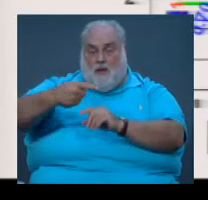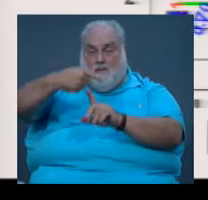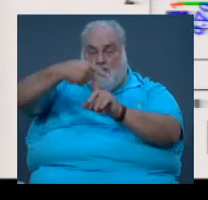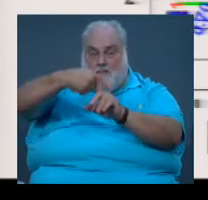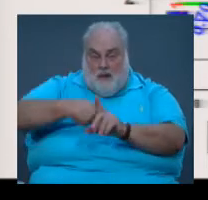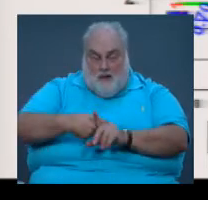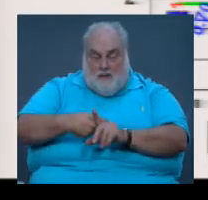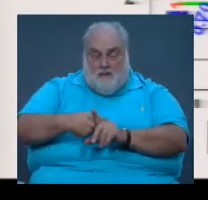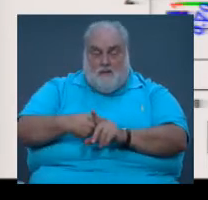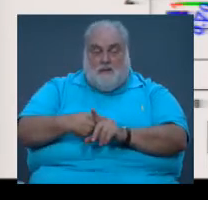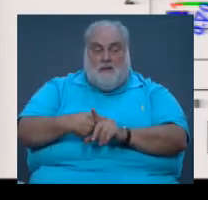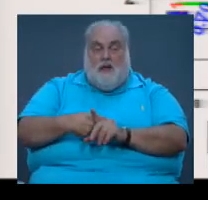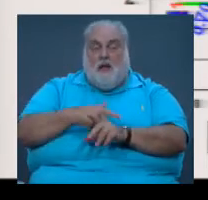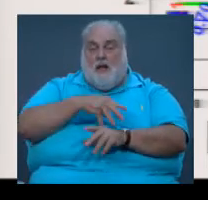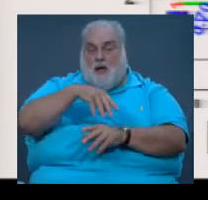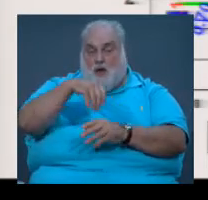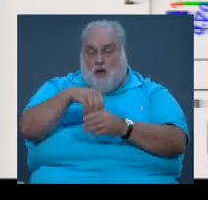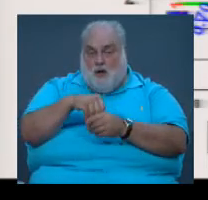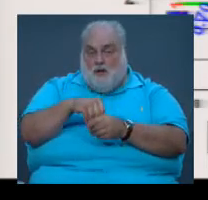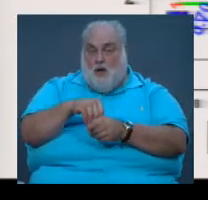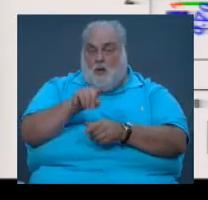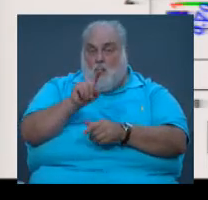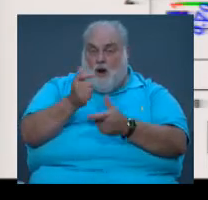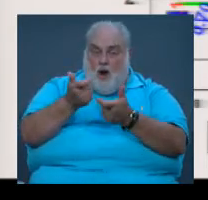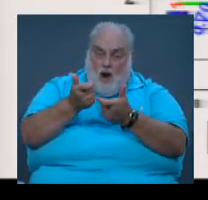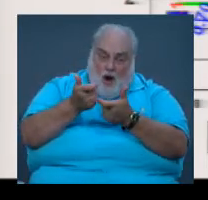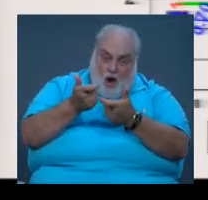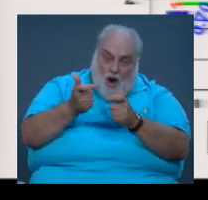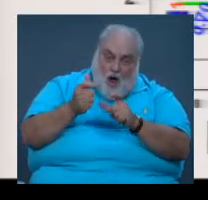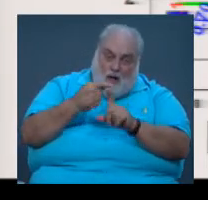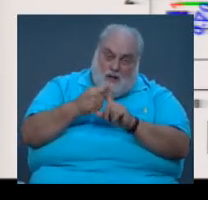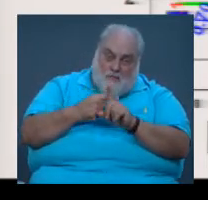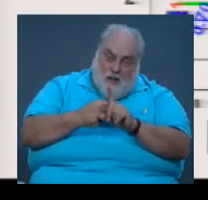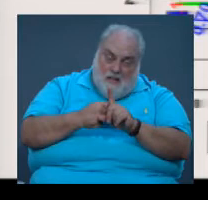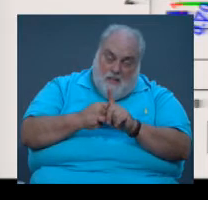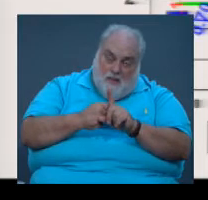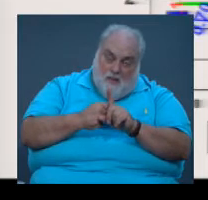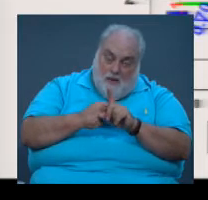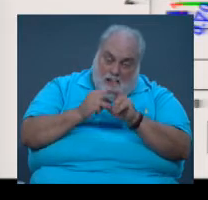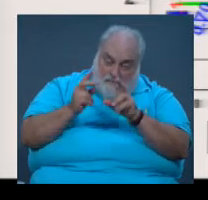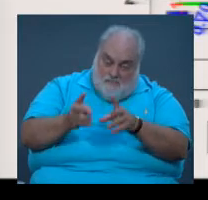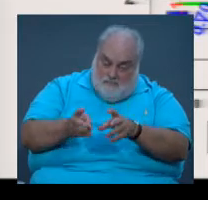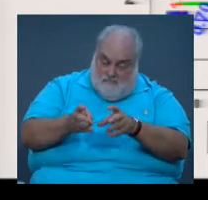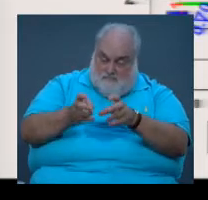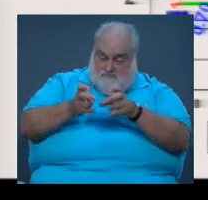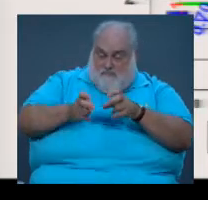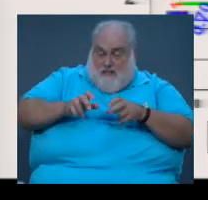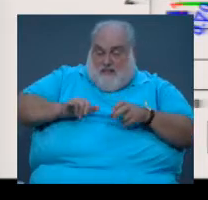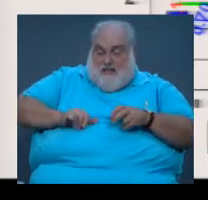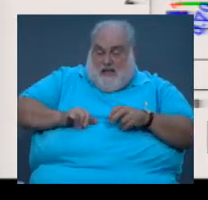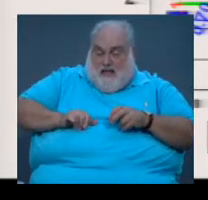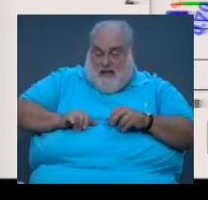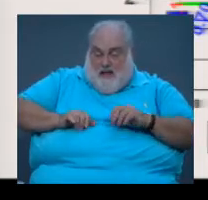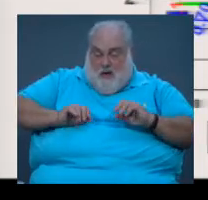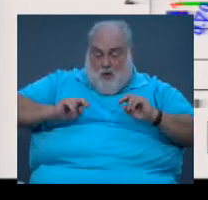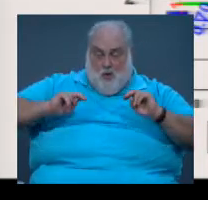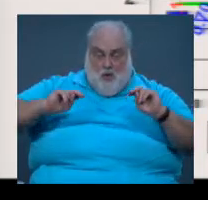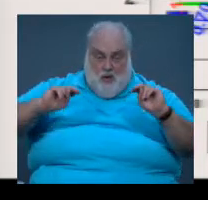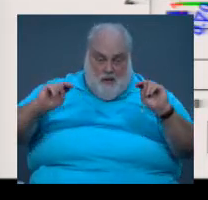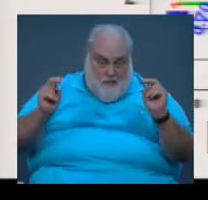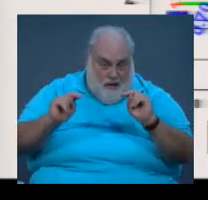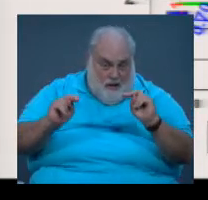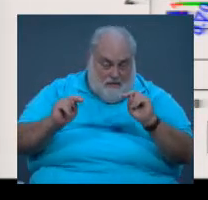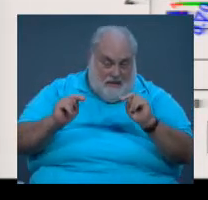include that one large month. When I take that out and I normalize it and assume that we